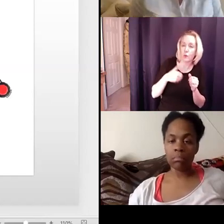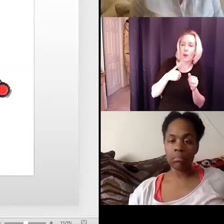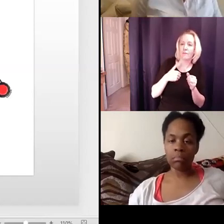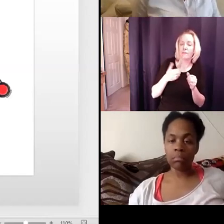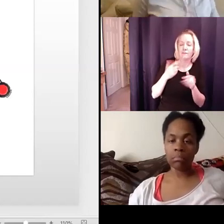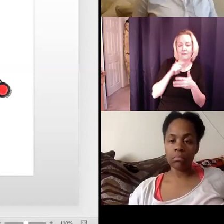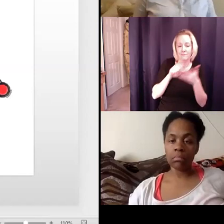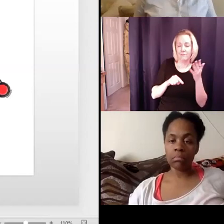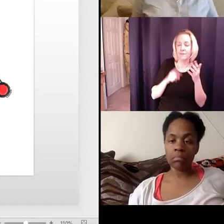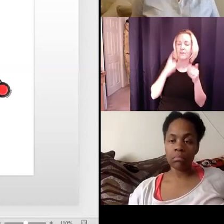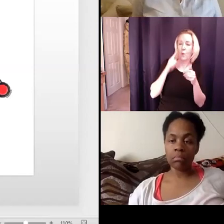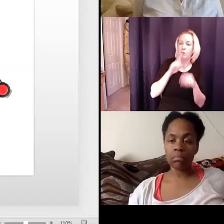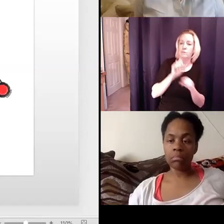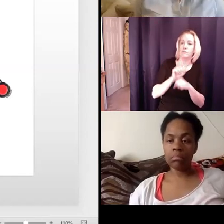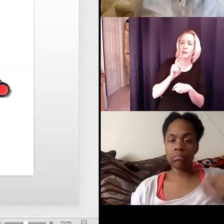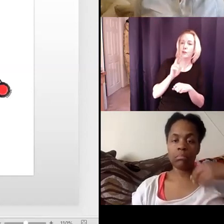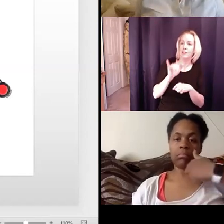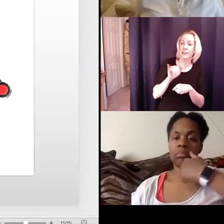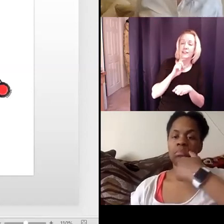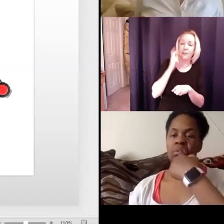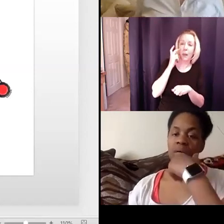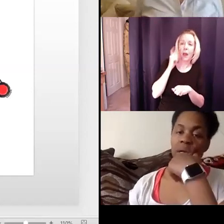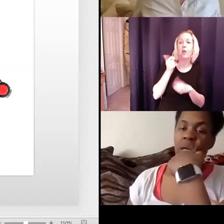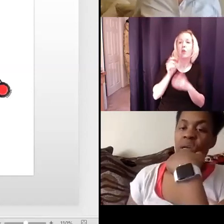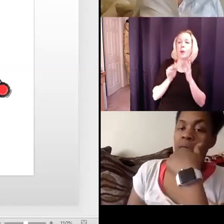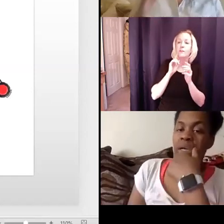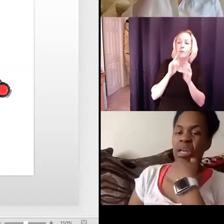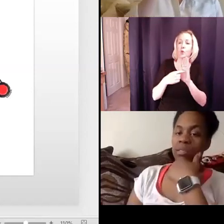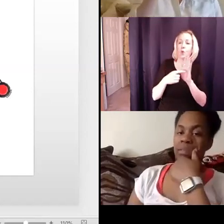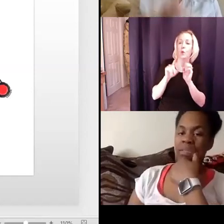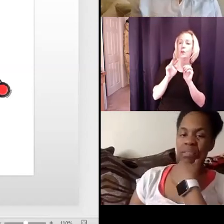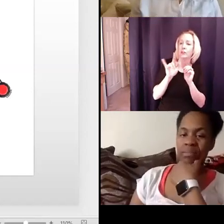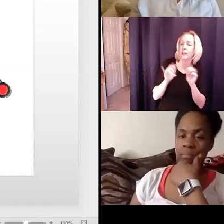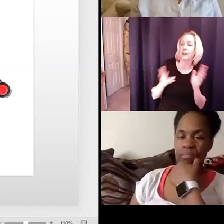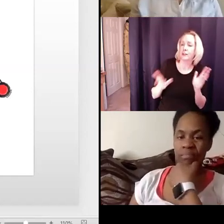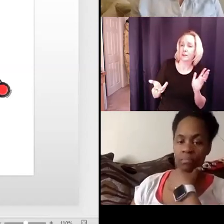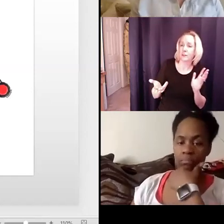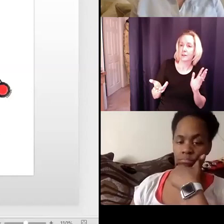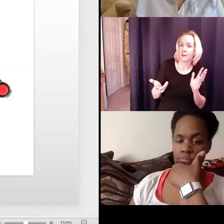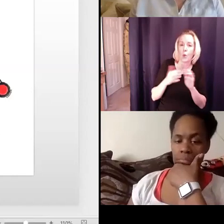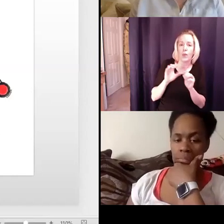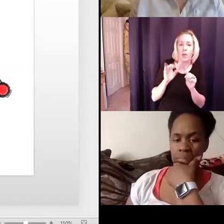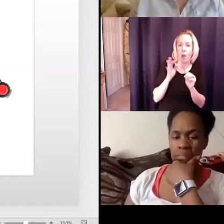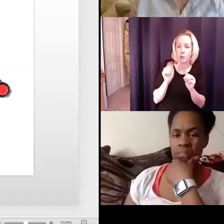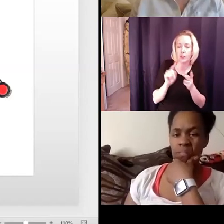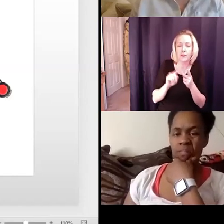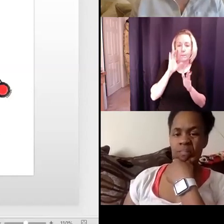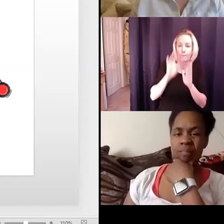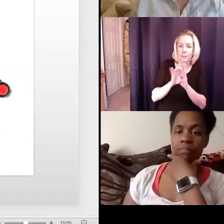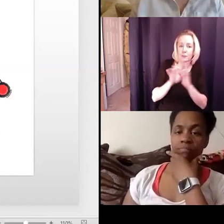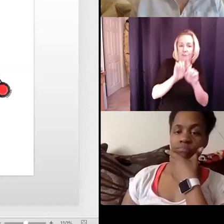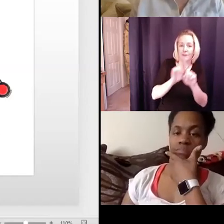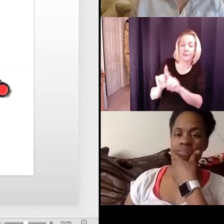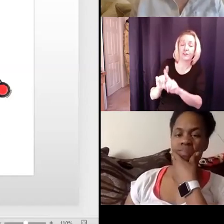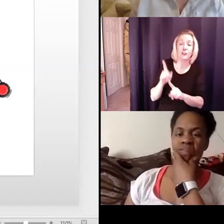be literacy, and all of the different ways that we provide literacy to our kids, even just with objects and pictures and all of these things that she